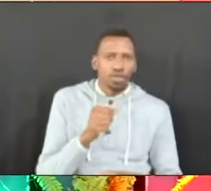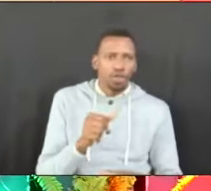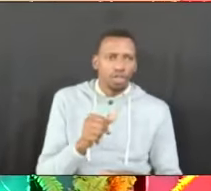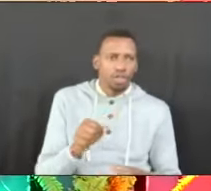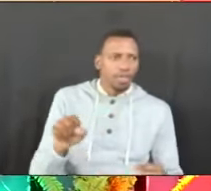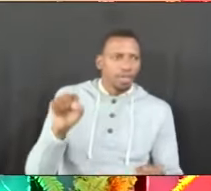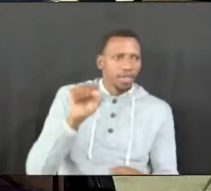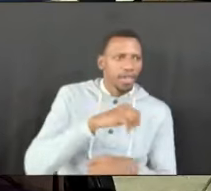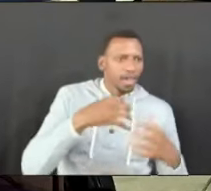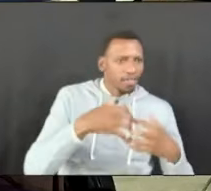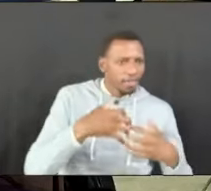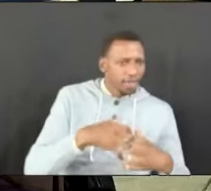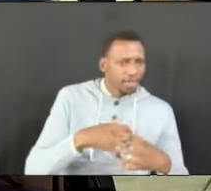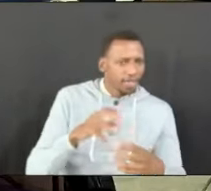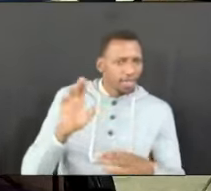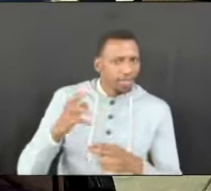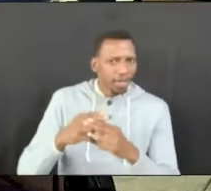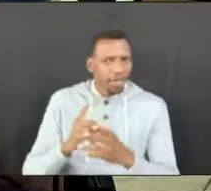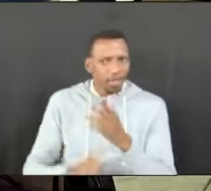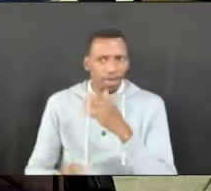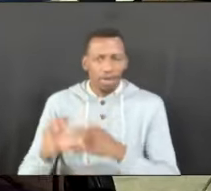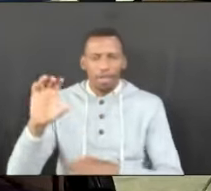chariot." The minute